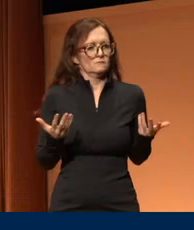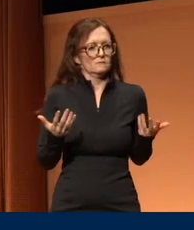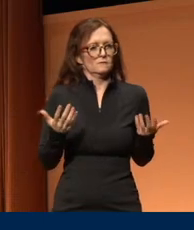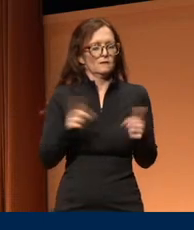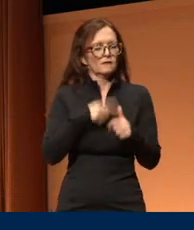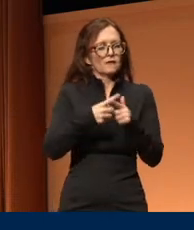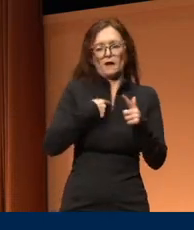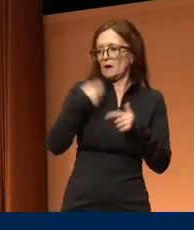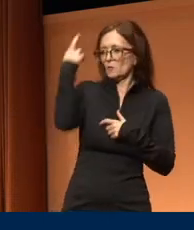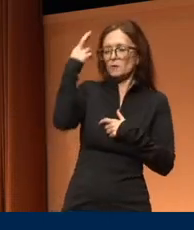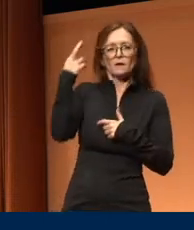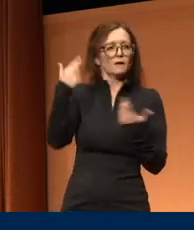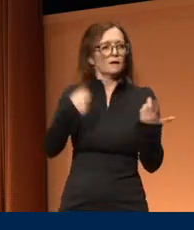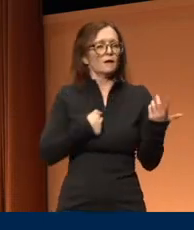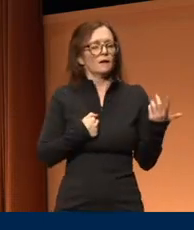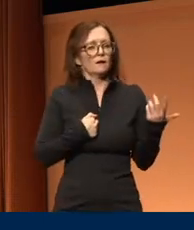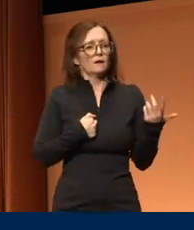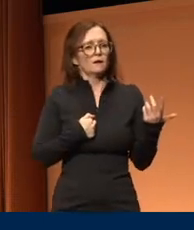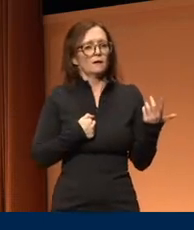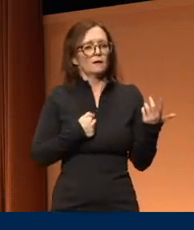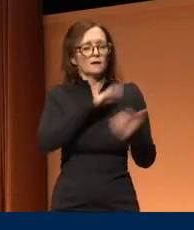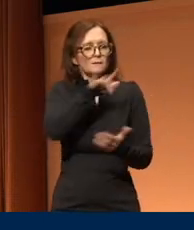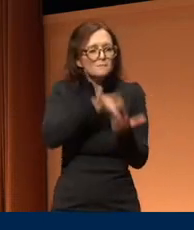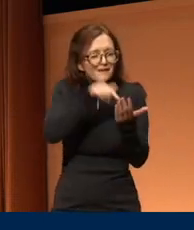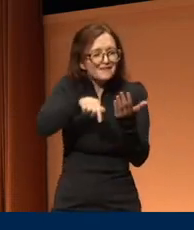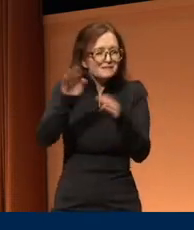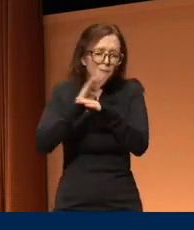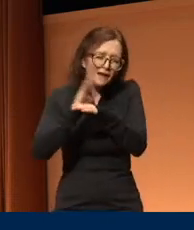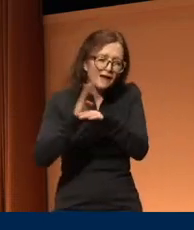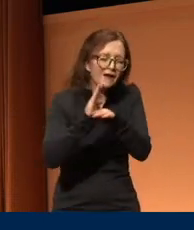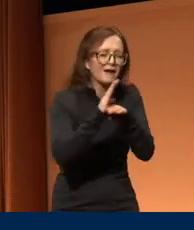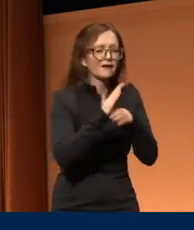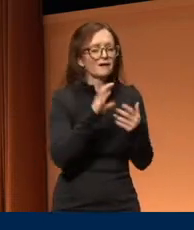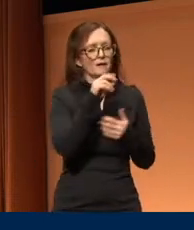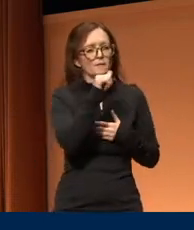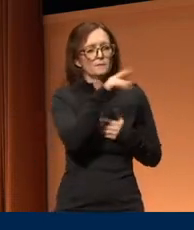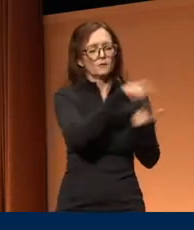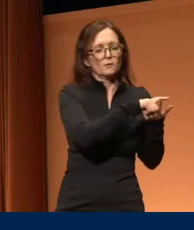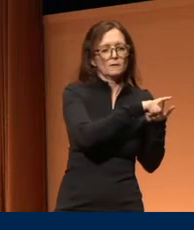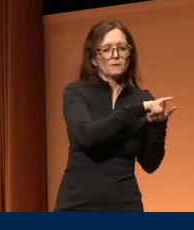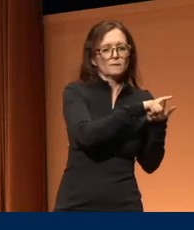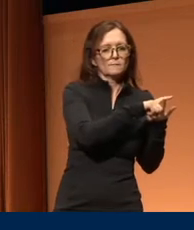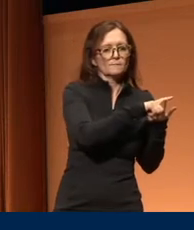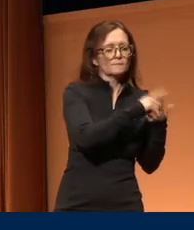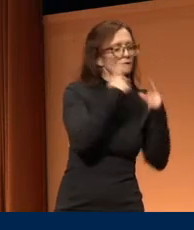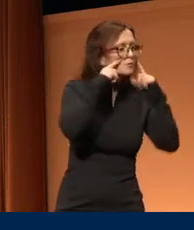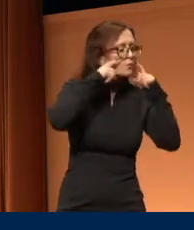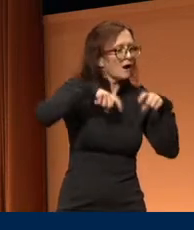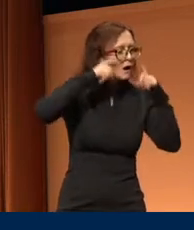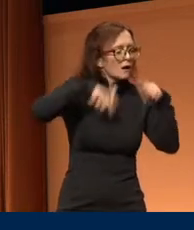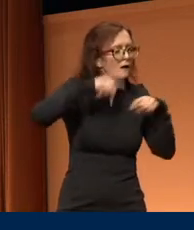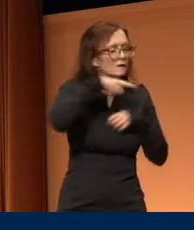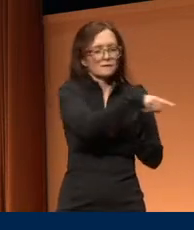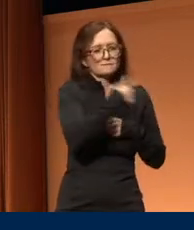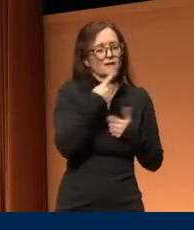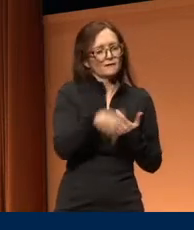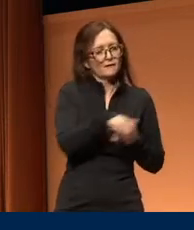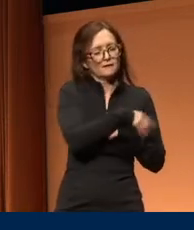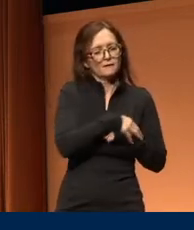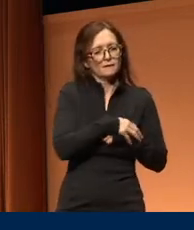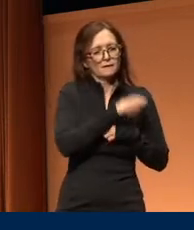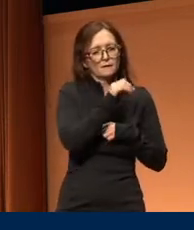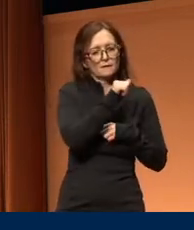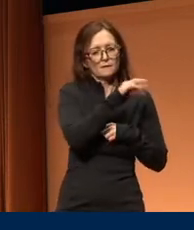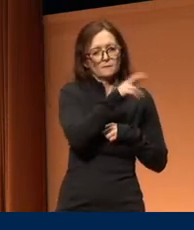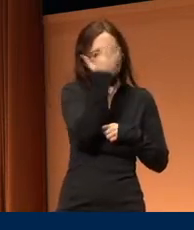I realized, to my stupefaction, that in the middle of this busy cafeteria, Omar's eyes were full of tears. Omar said,